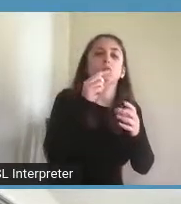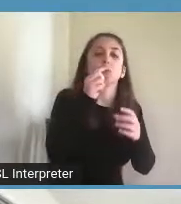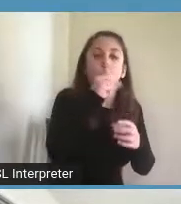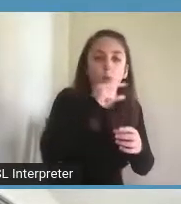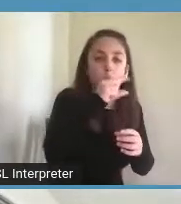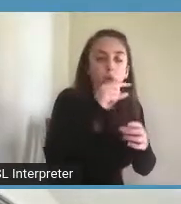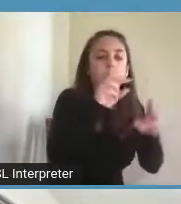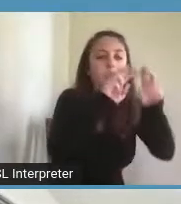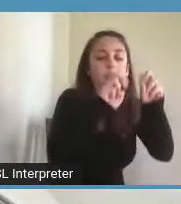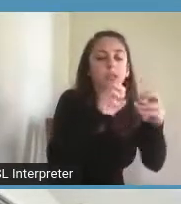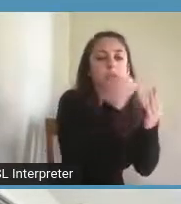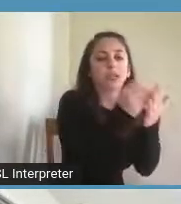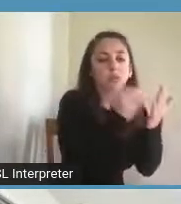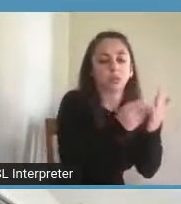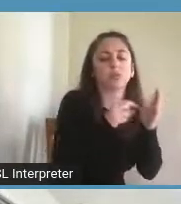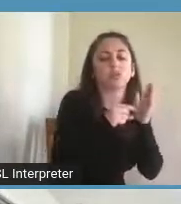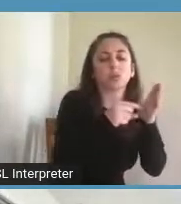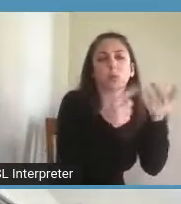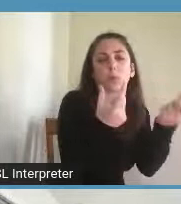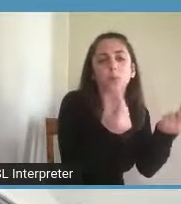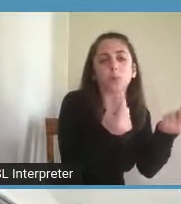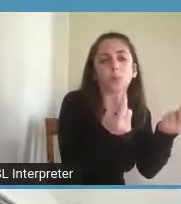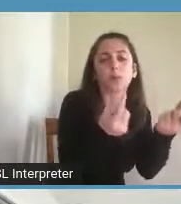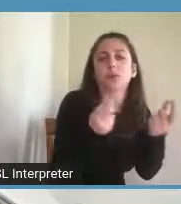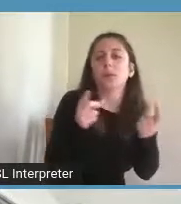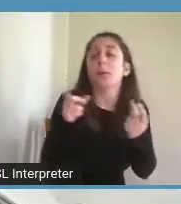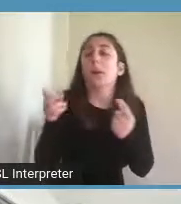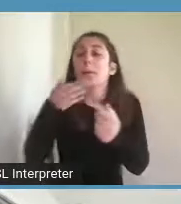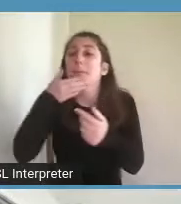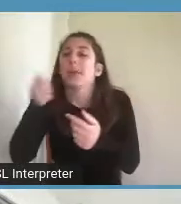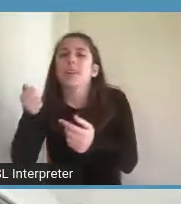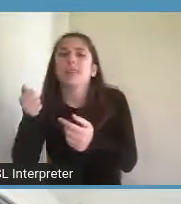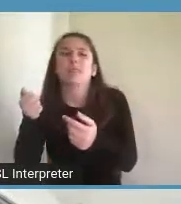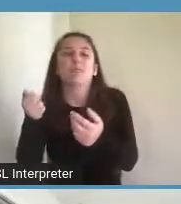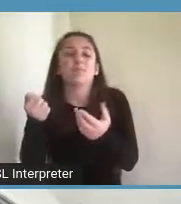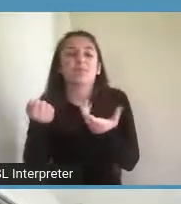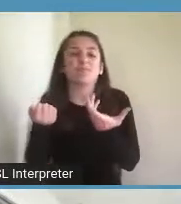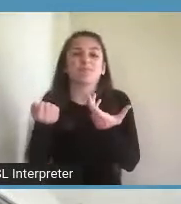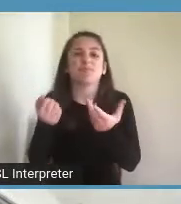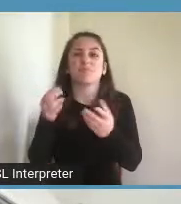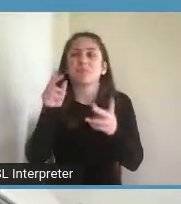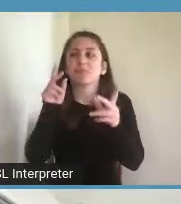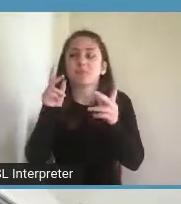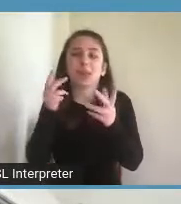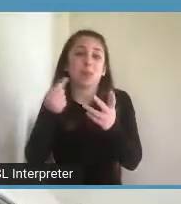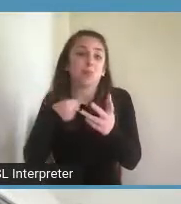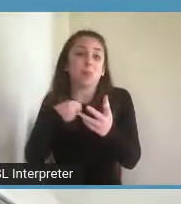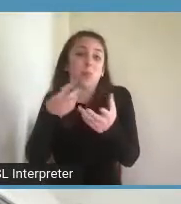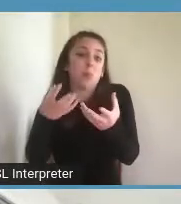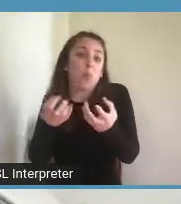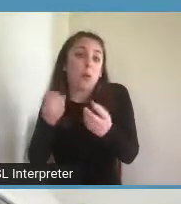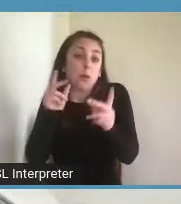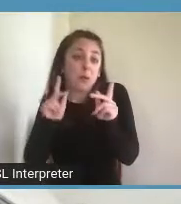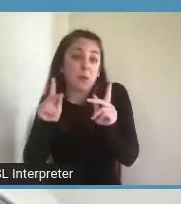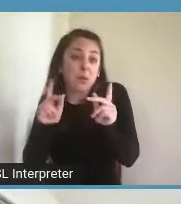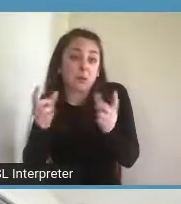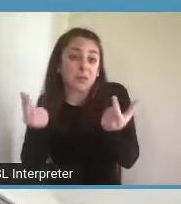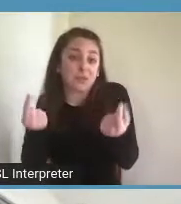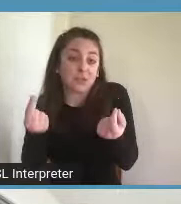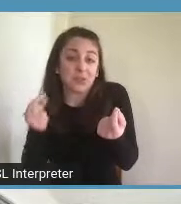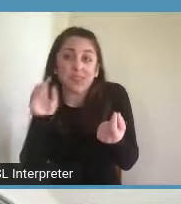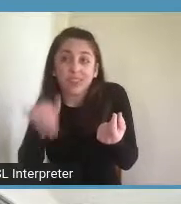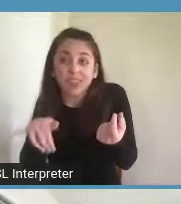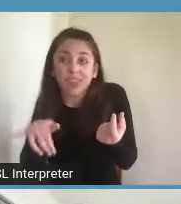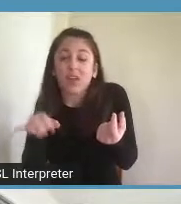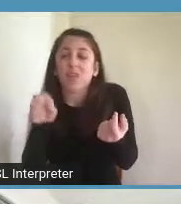website. A better question is that what I want them to do? Am I meeting the goals that I've set for myself? Again, a good question. How many people